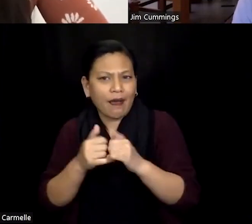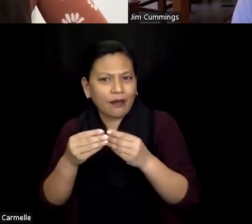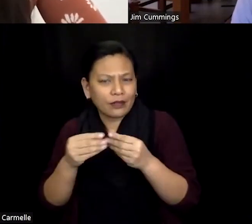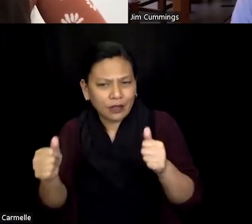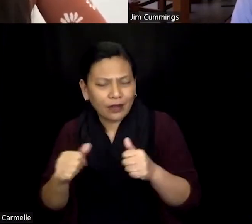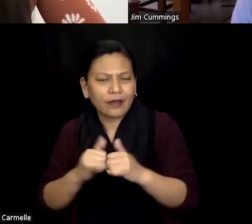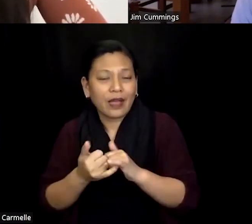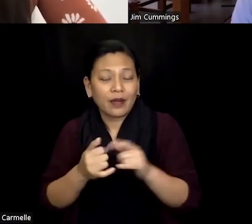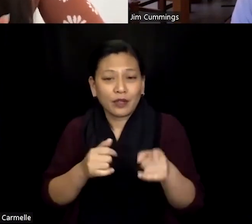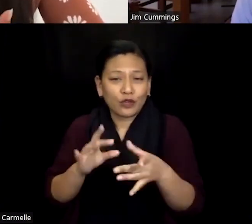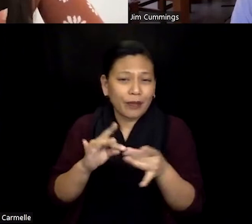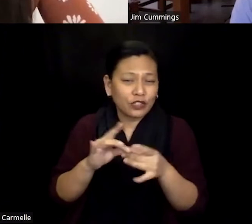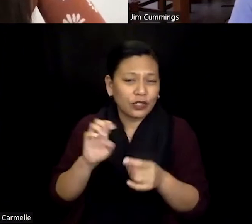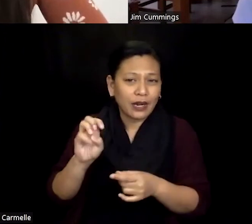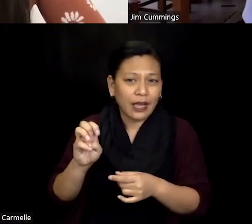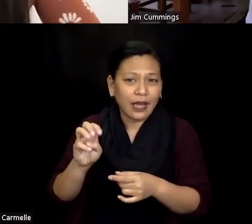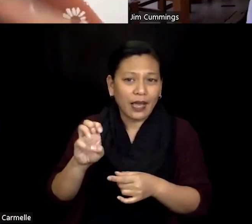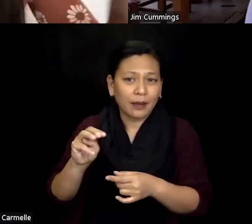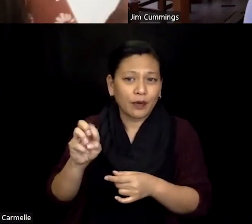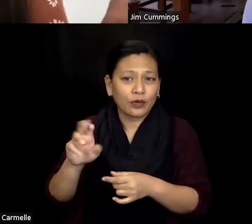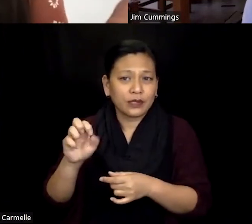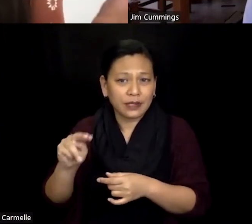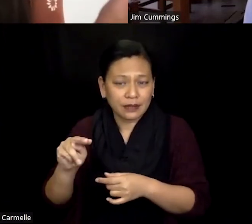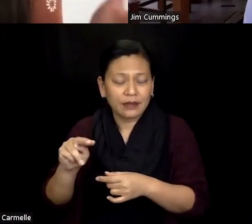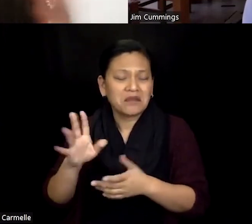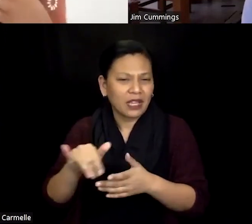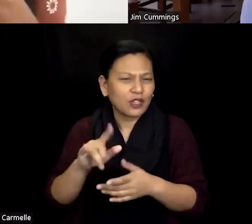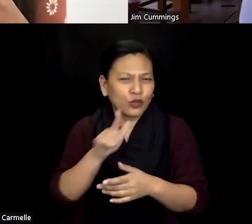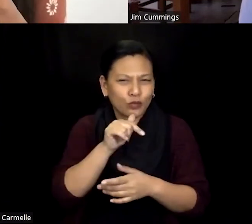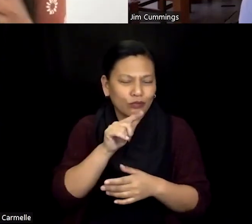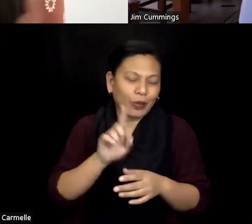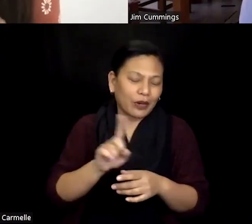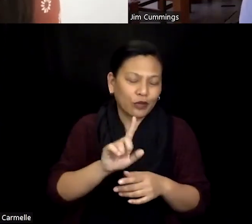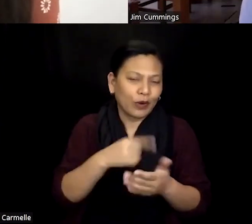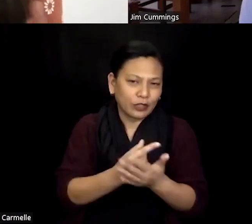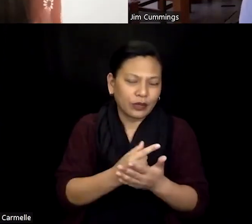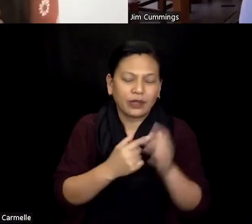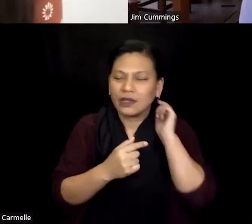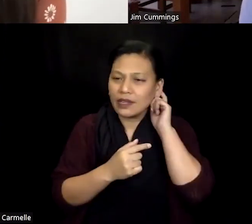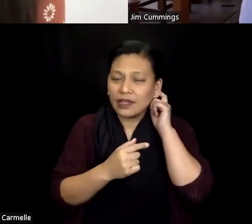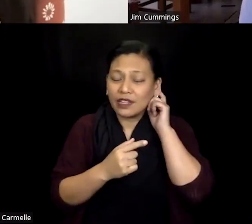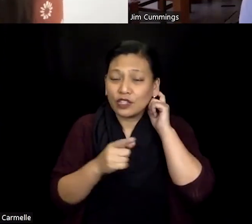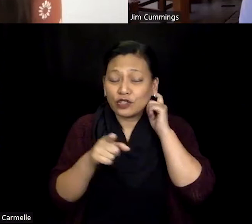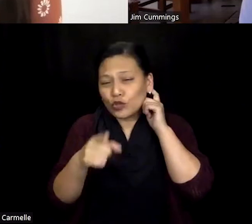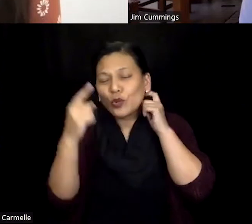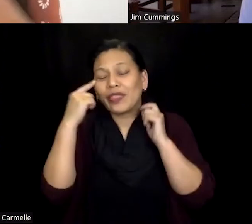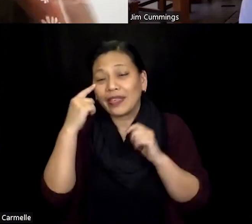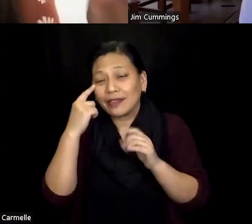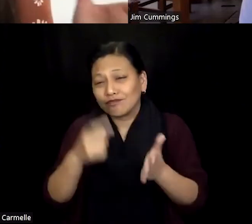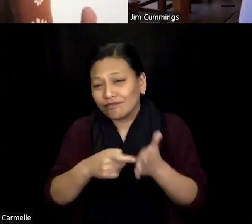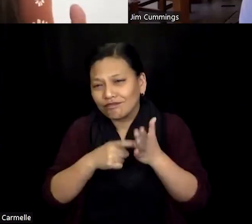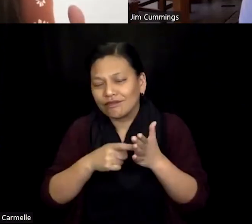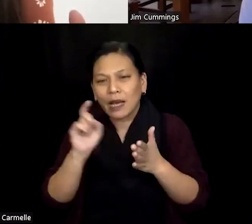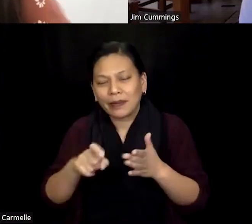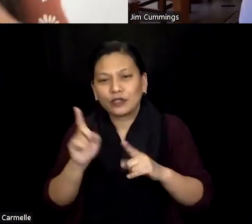Emerson, that's where you graduated from. So in today's landscape, do you think that it is absolutely essential to go to film school or like a